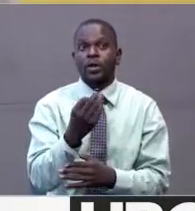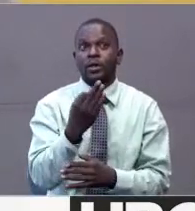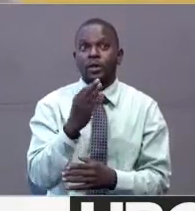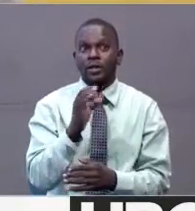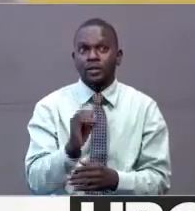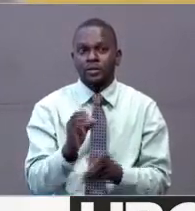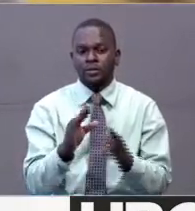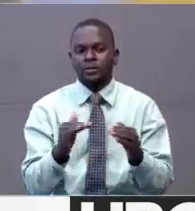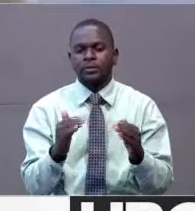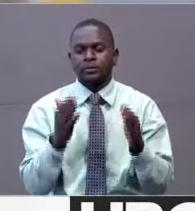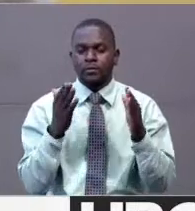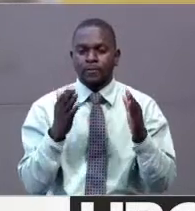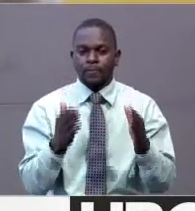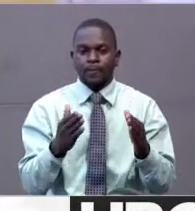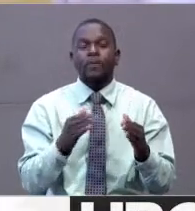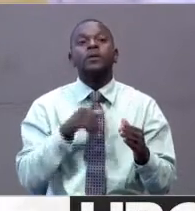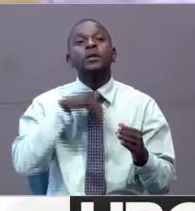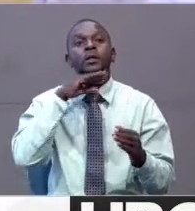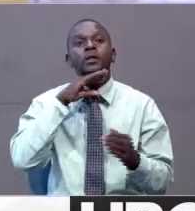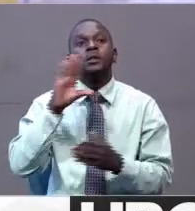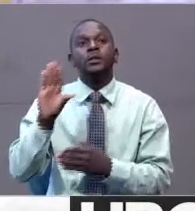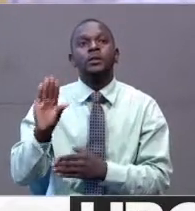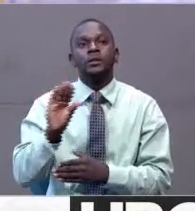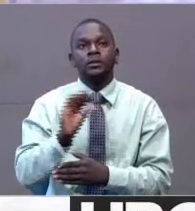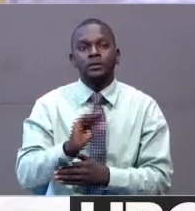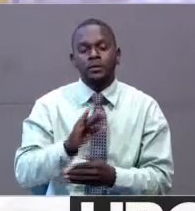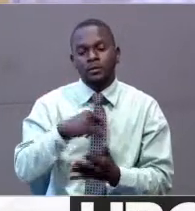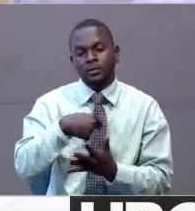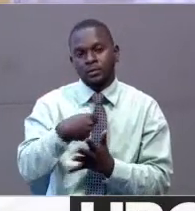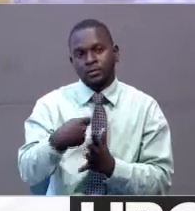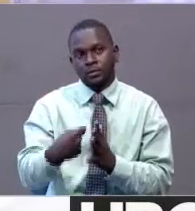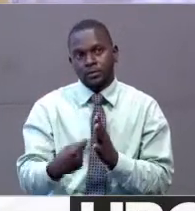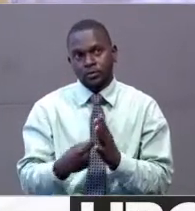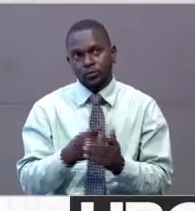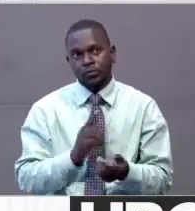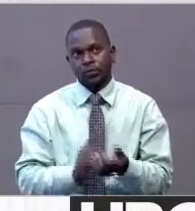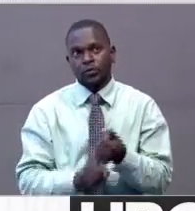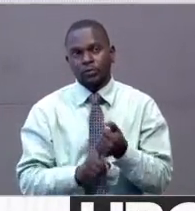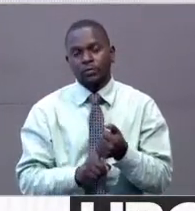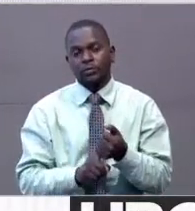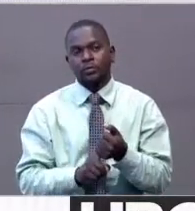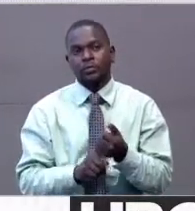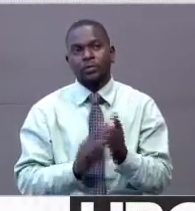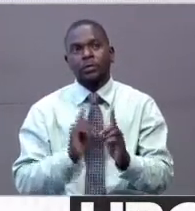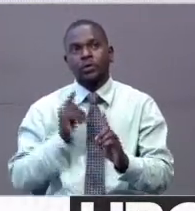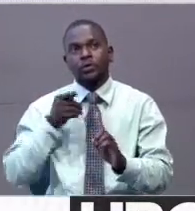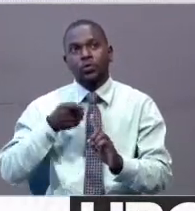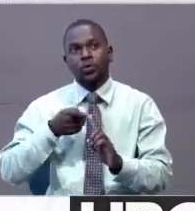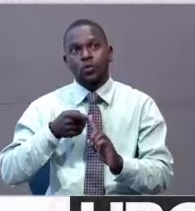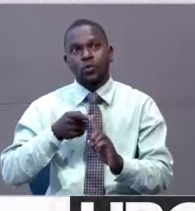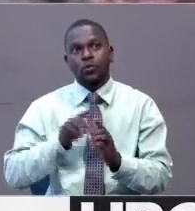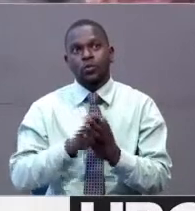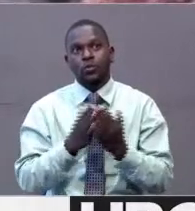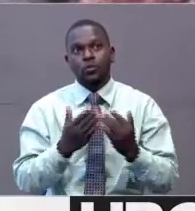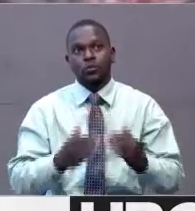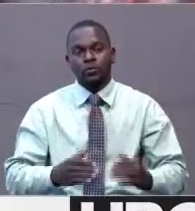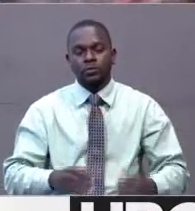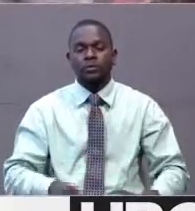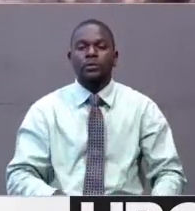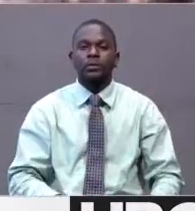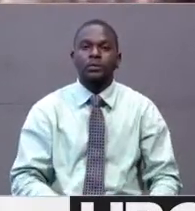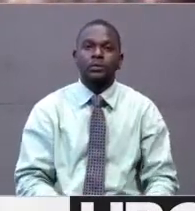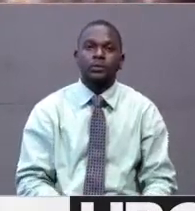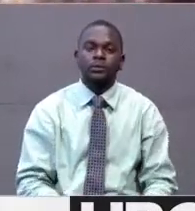but insists that sufficient funding is a prerequisite to achieve this goal. Wadulo